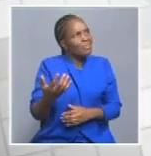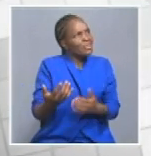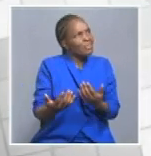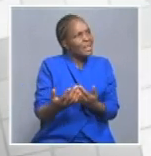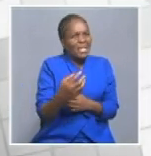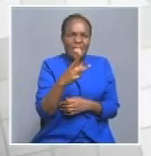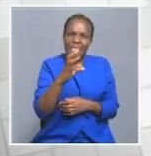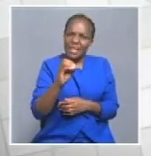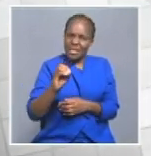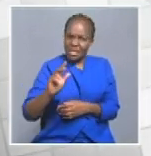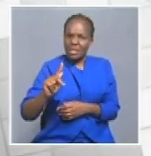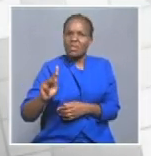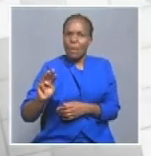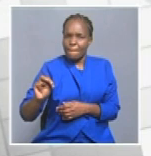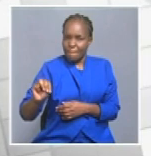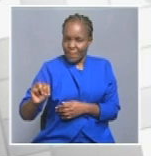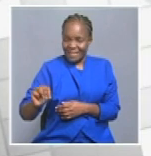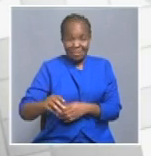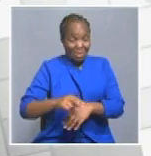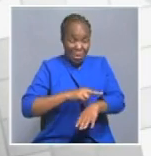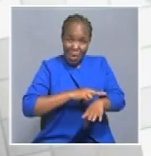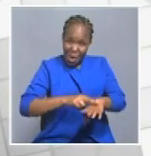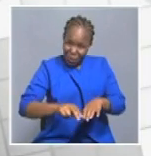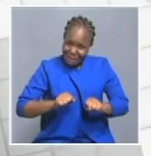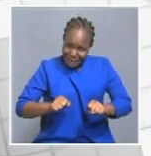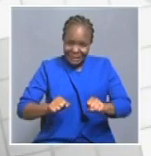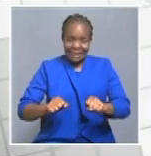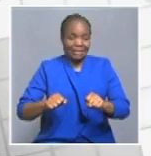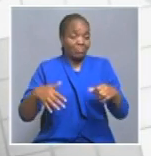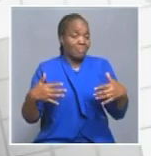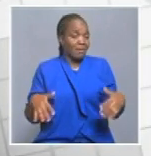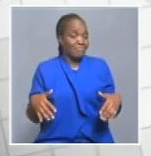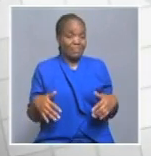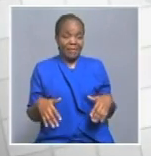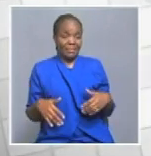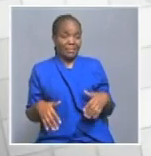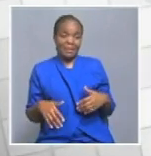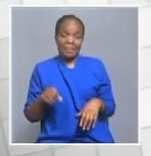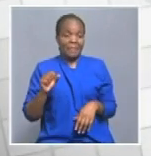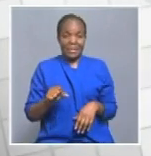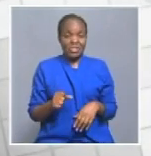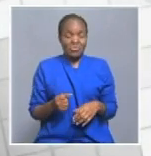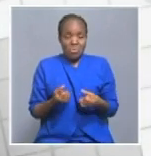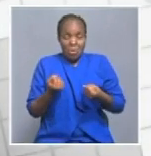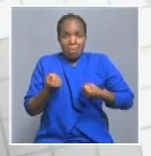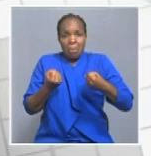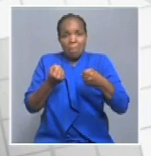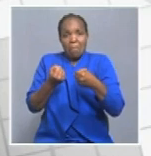30 kilometers. But the road conditions, it takes about 3 hours